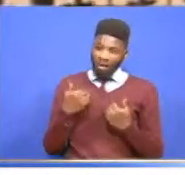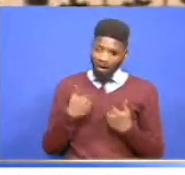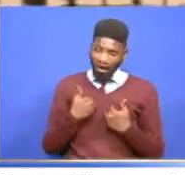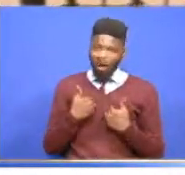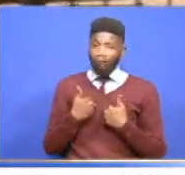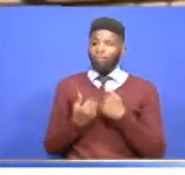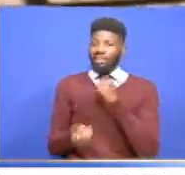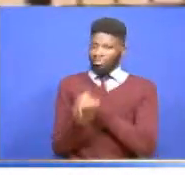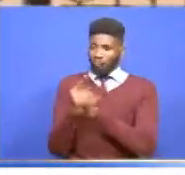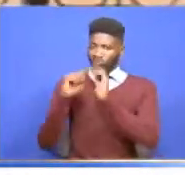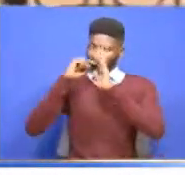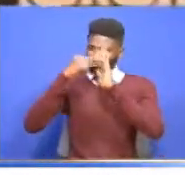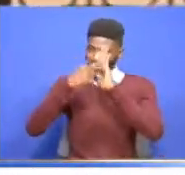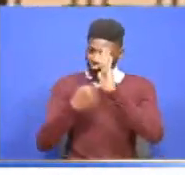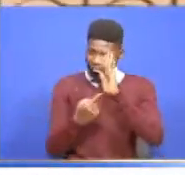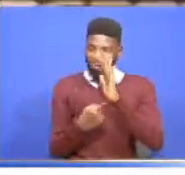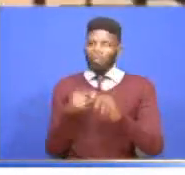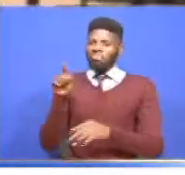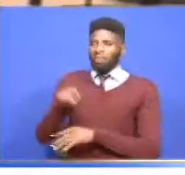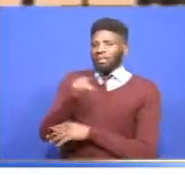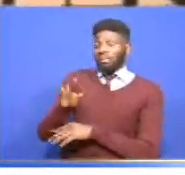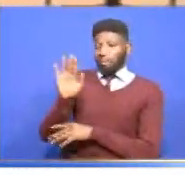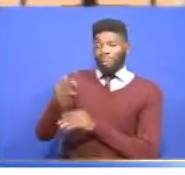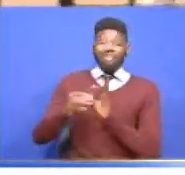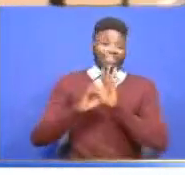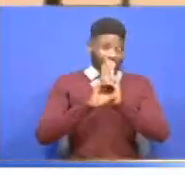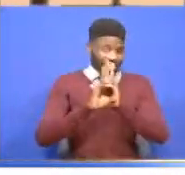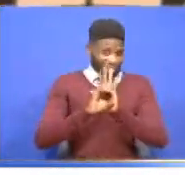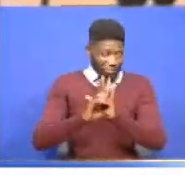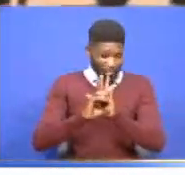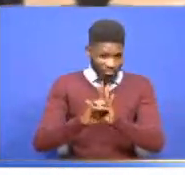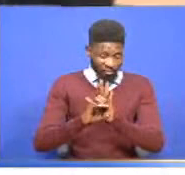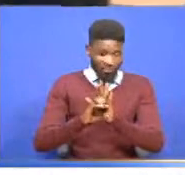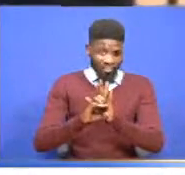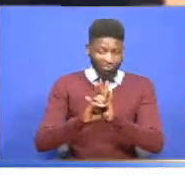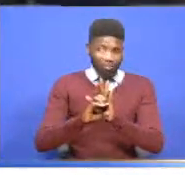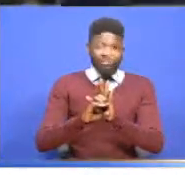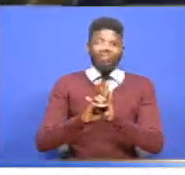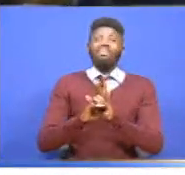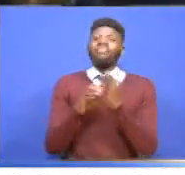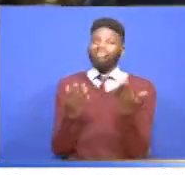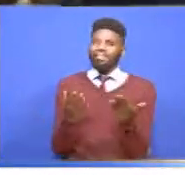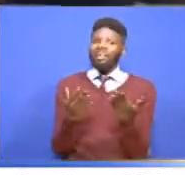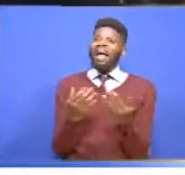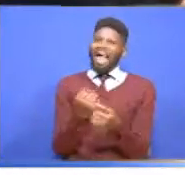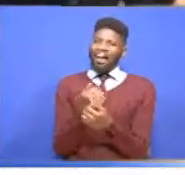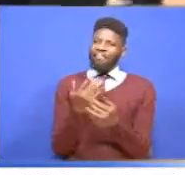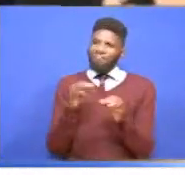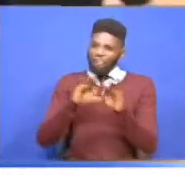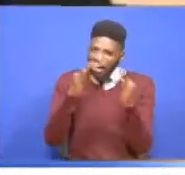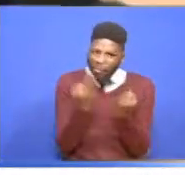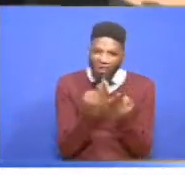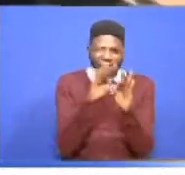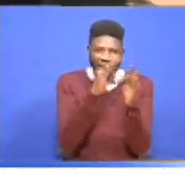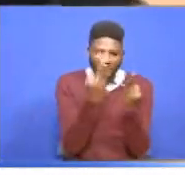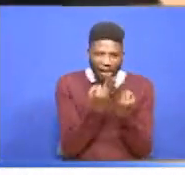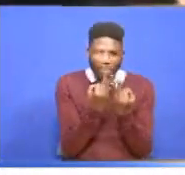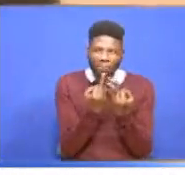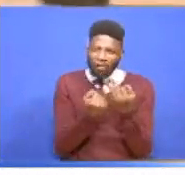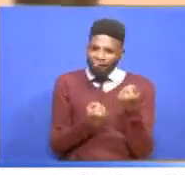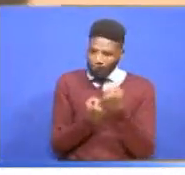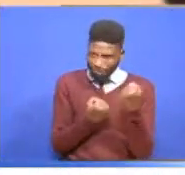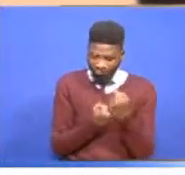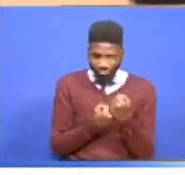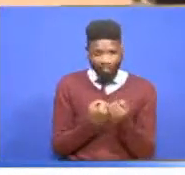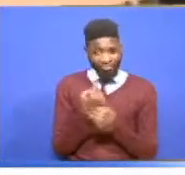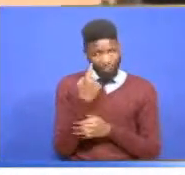allegations are due. For example, the case of nepotism nepotism, for example, if it is